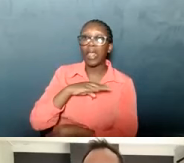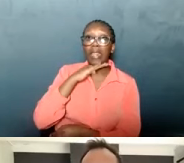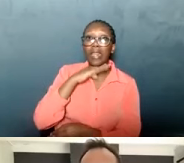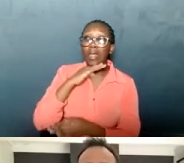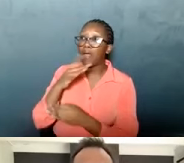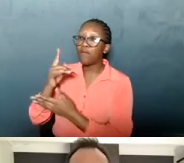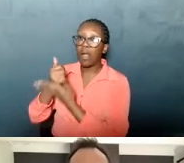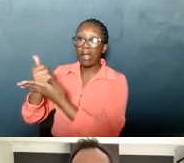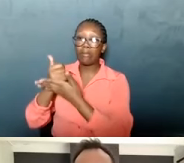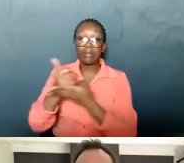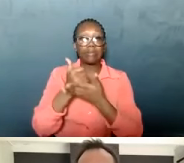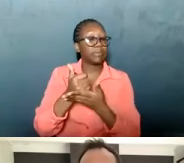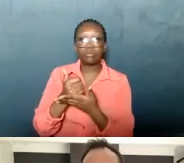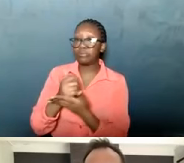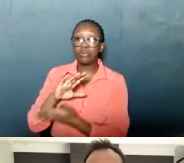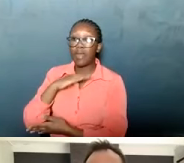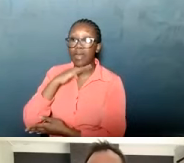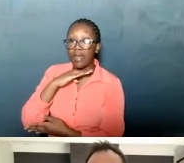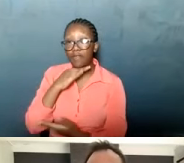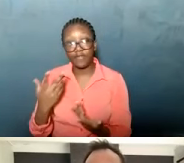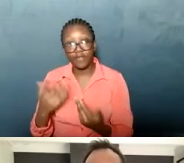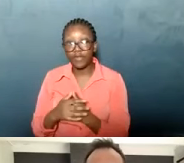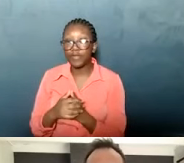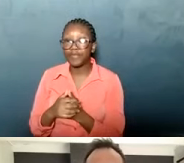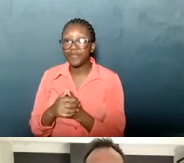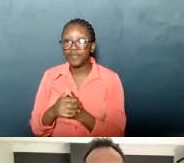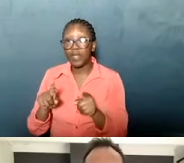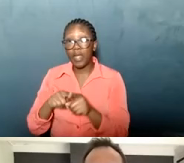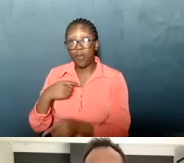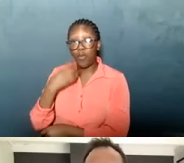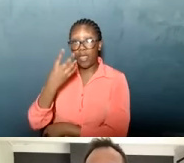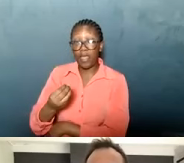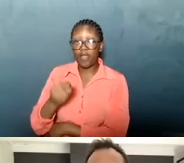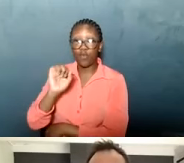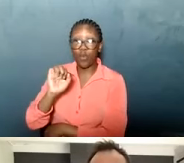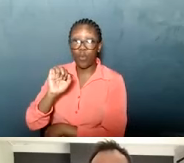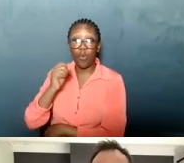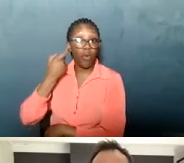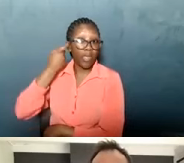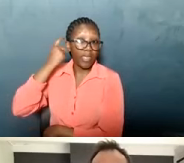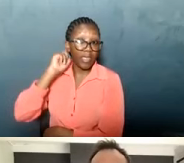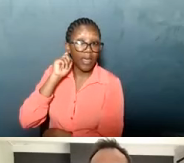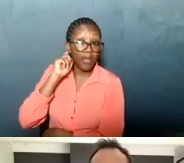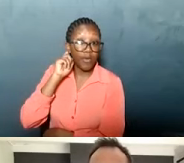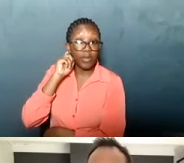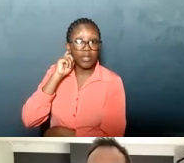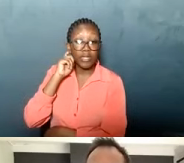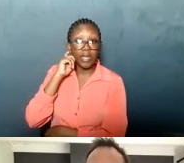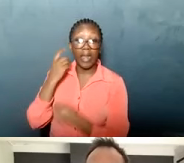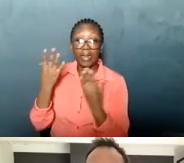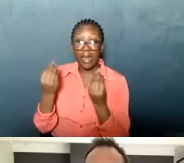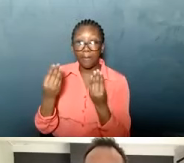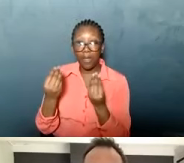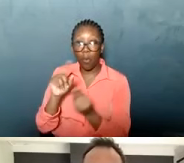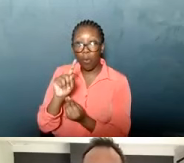Unsurprisingly, hearing aid coverage, if you look at the figure to the right, the map of Africa, hearing aid coverage